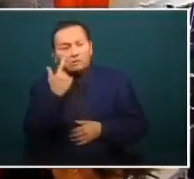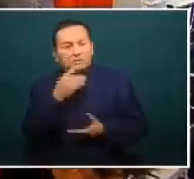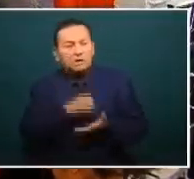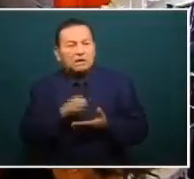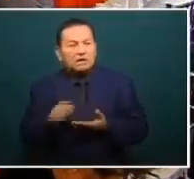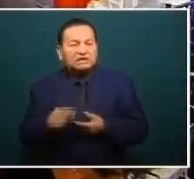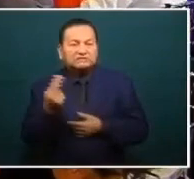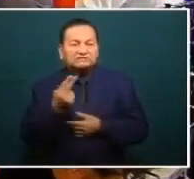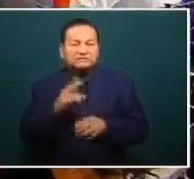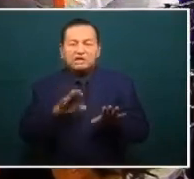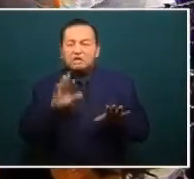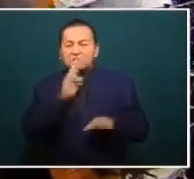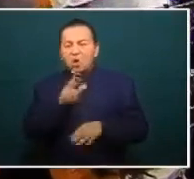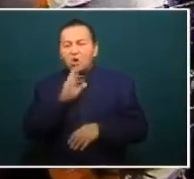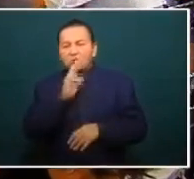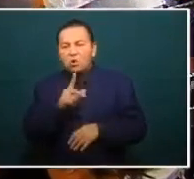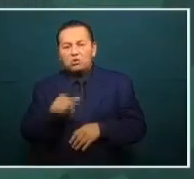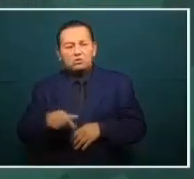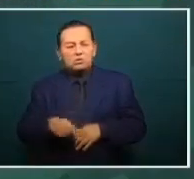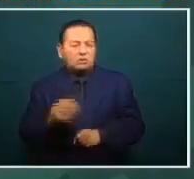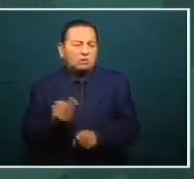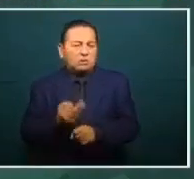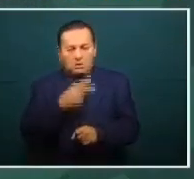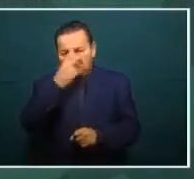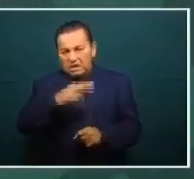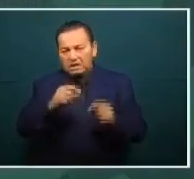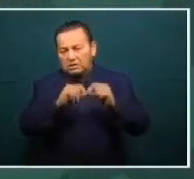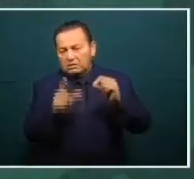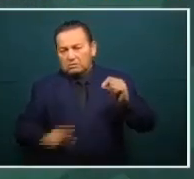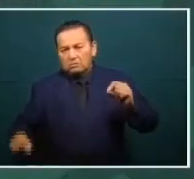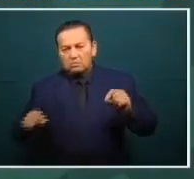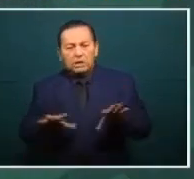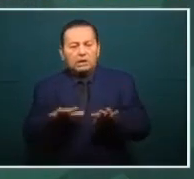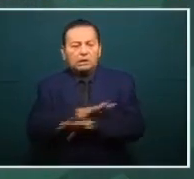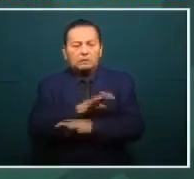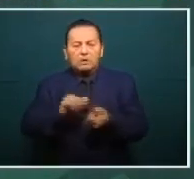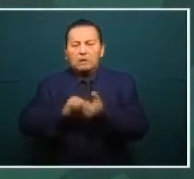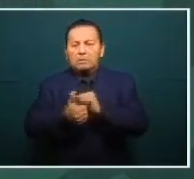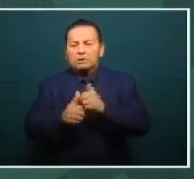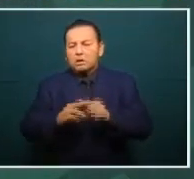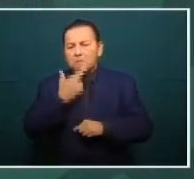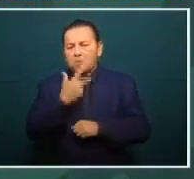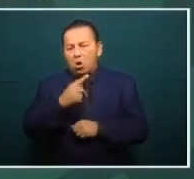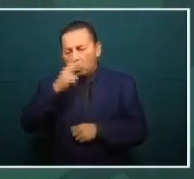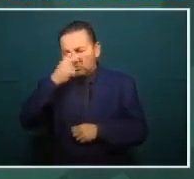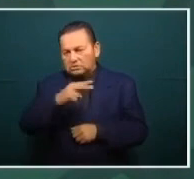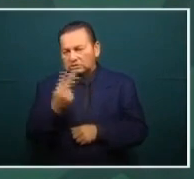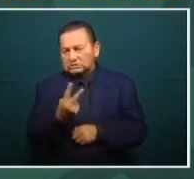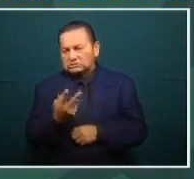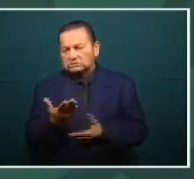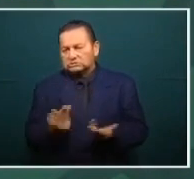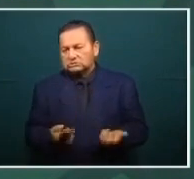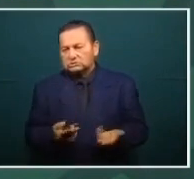And if it would not make us look more attractive to countries if he attended to these things.